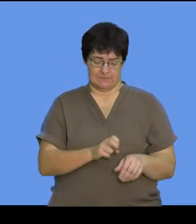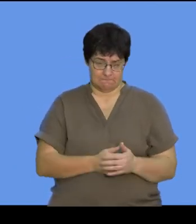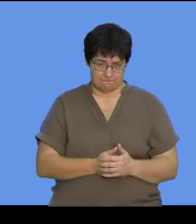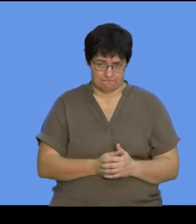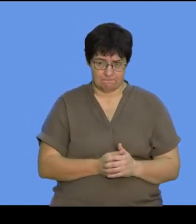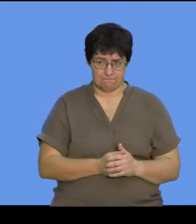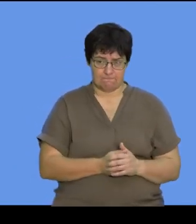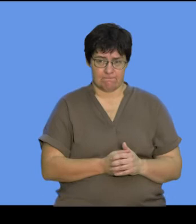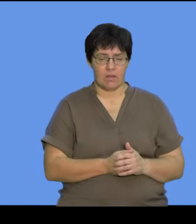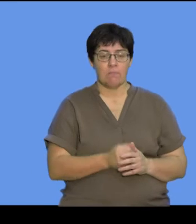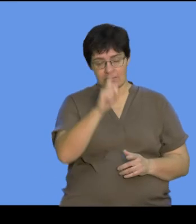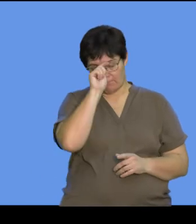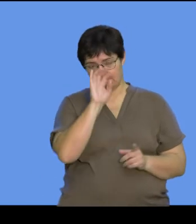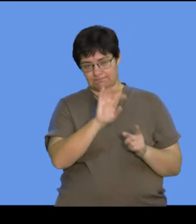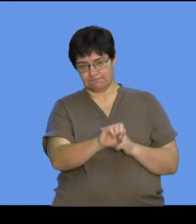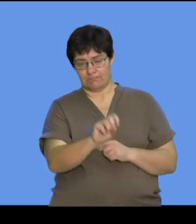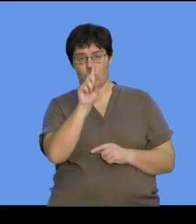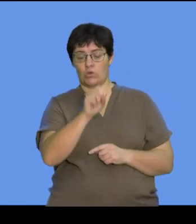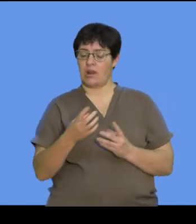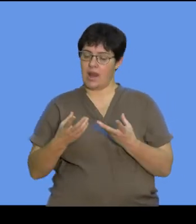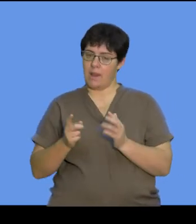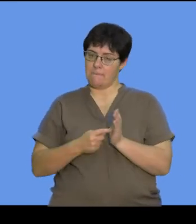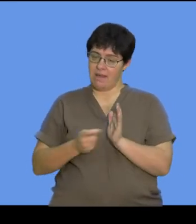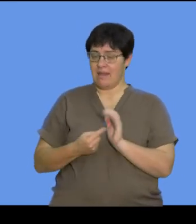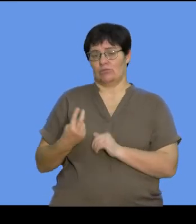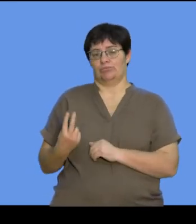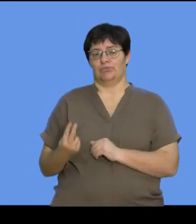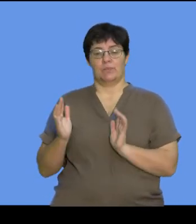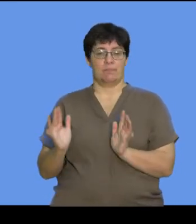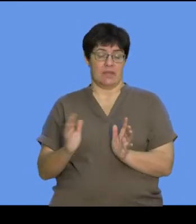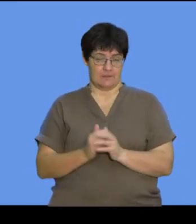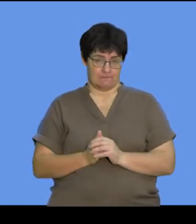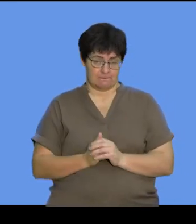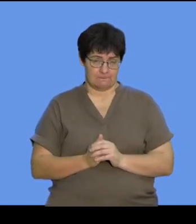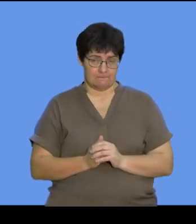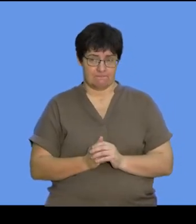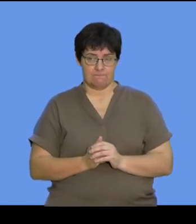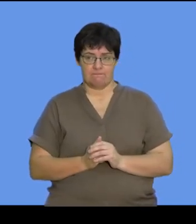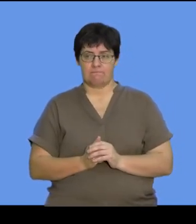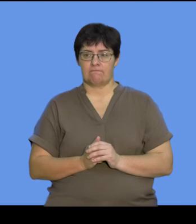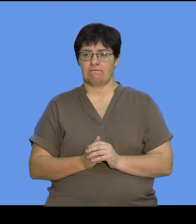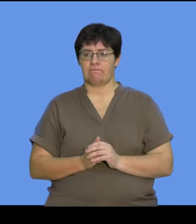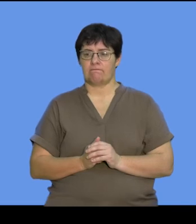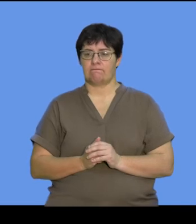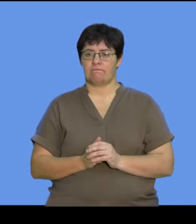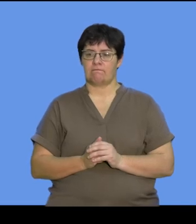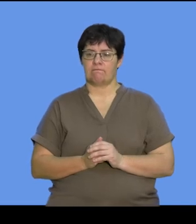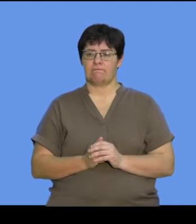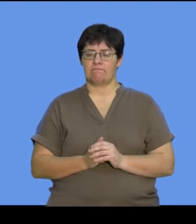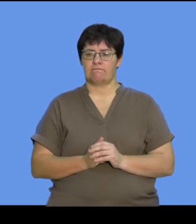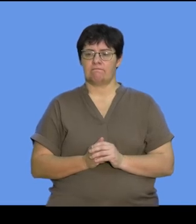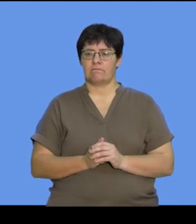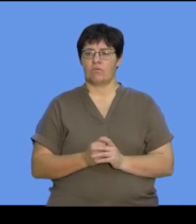necessary. So it's important that you recognize that it requires that we label parts 1 and 5. So let's get back to this